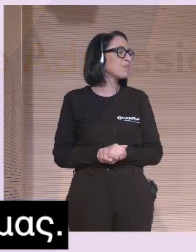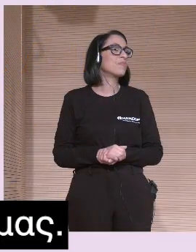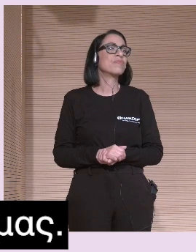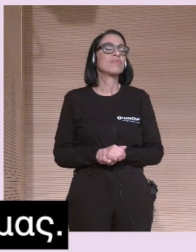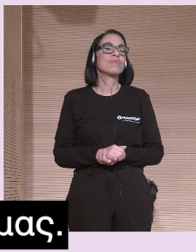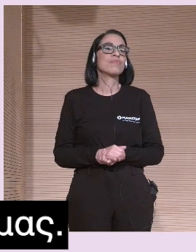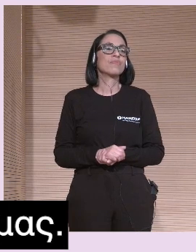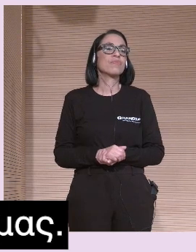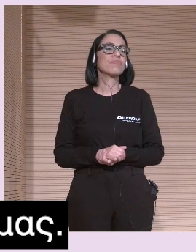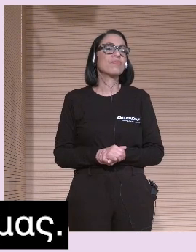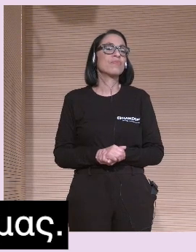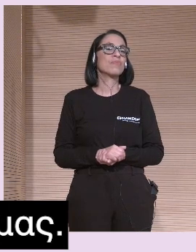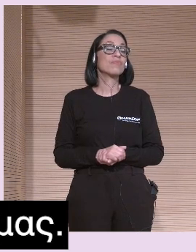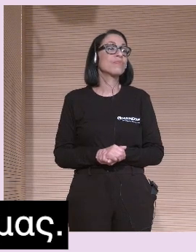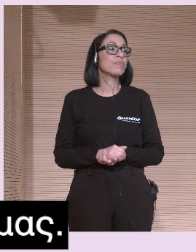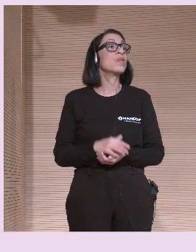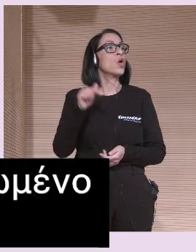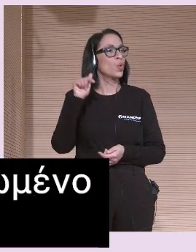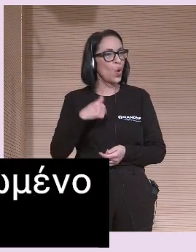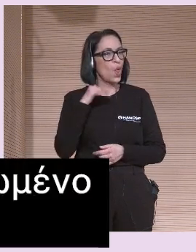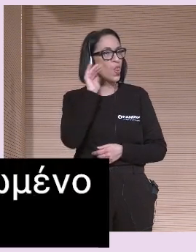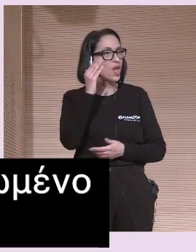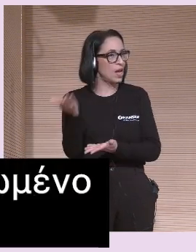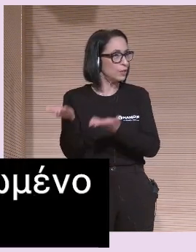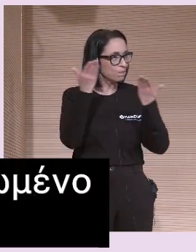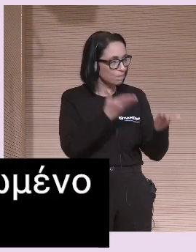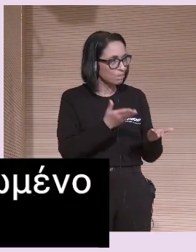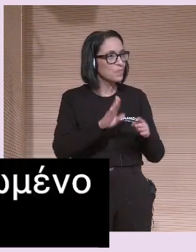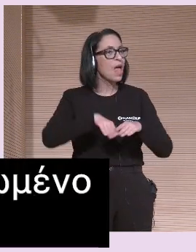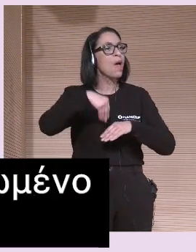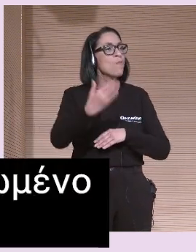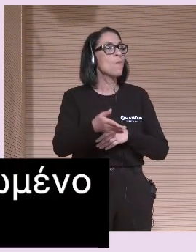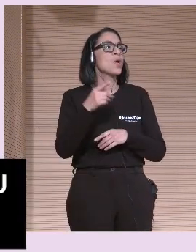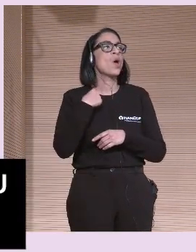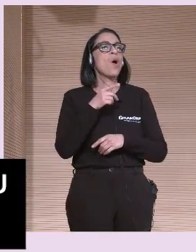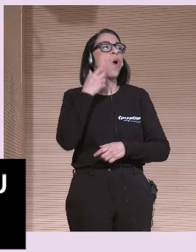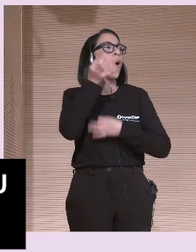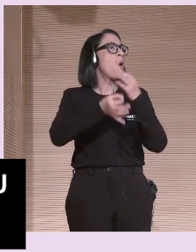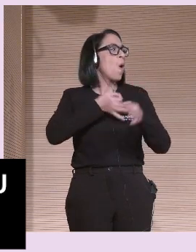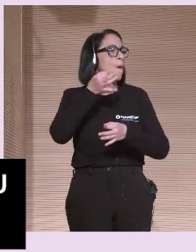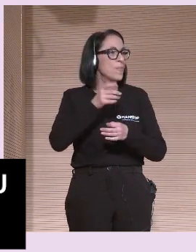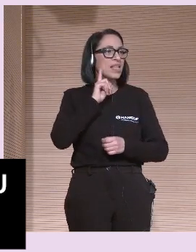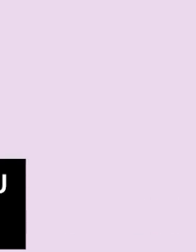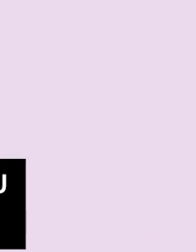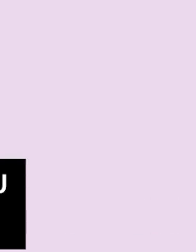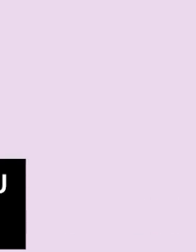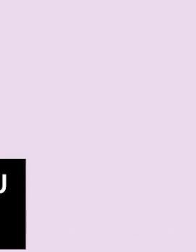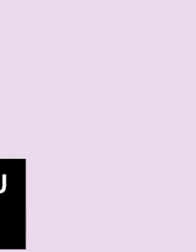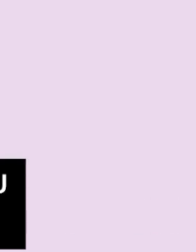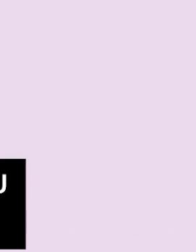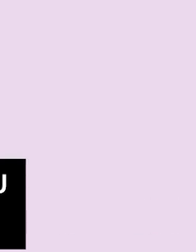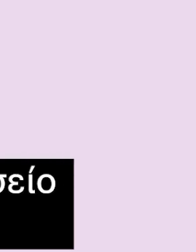And I will immediately invite our next speaker, Sophie Henderson, UK keynote, the CEO of the British